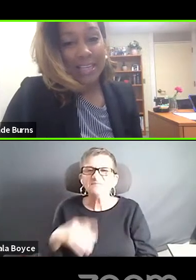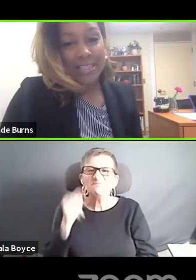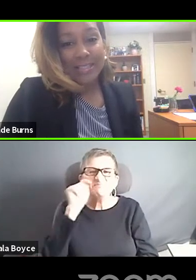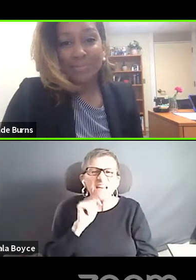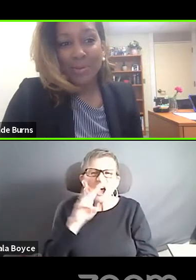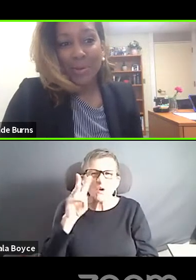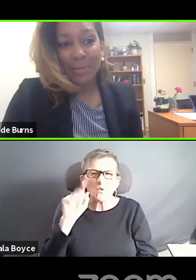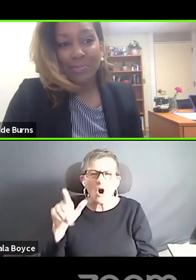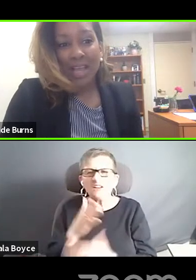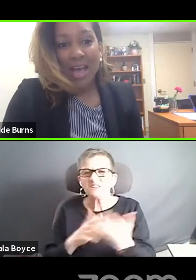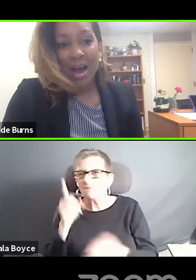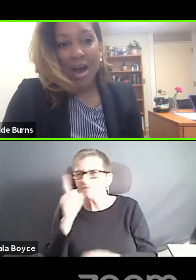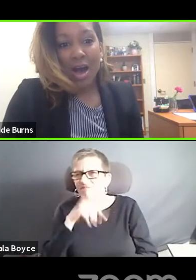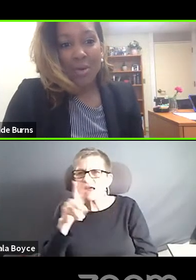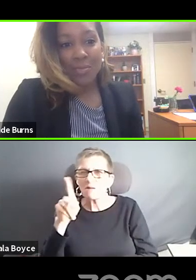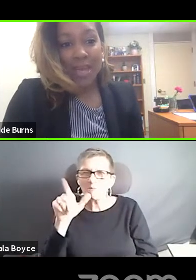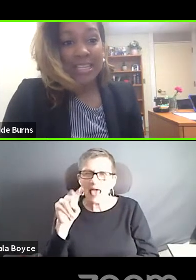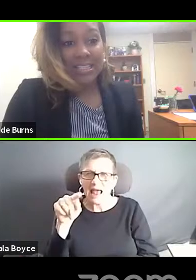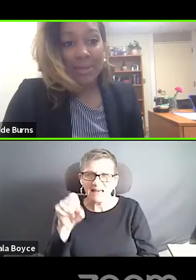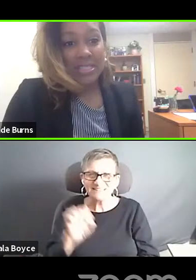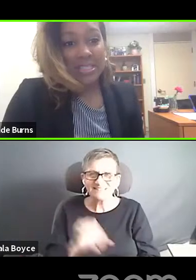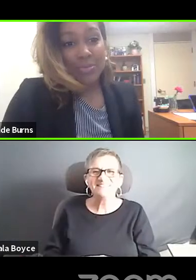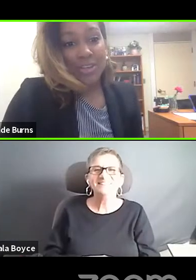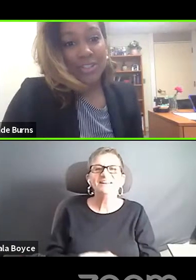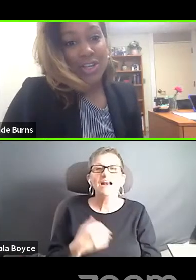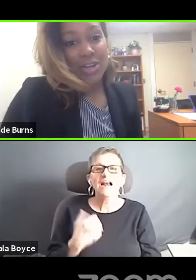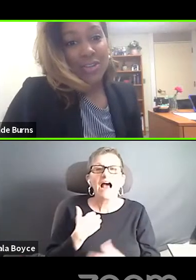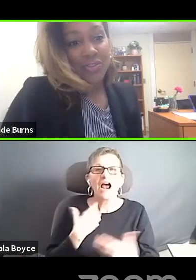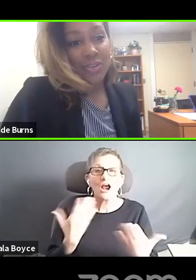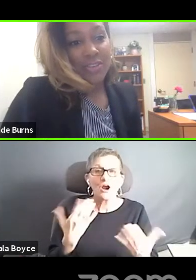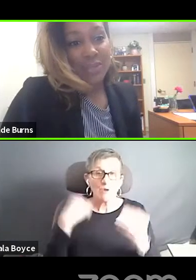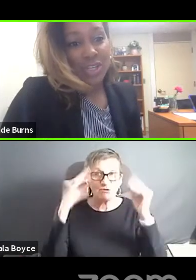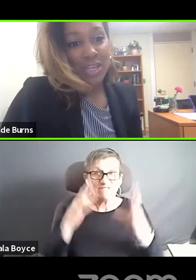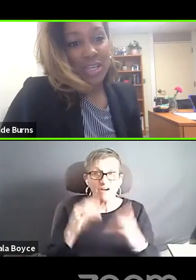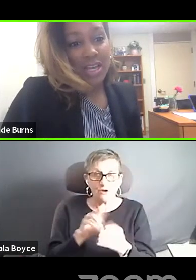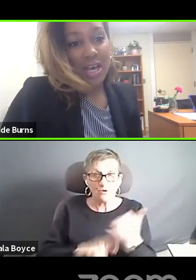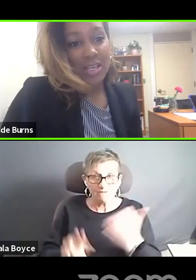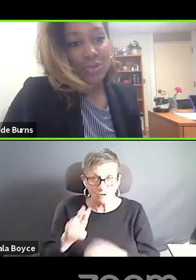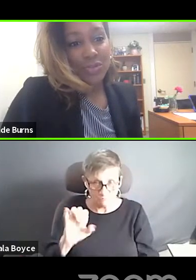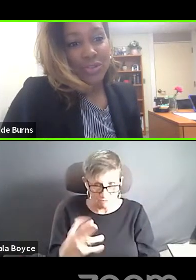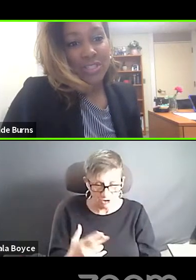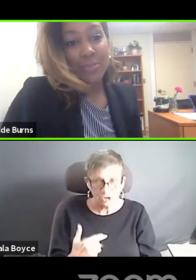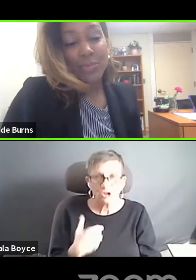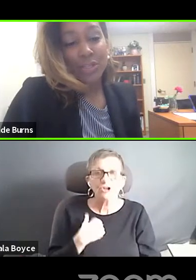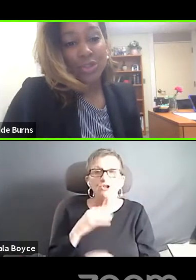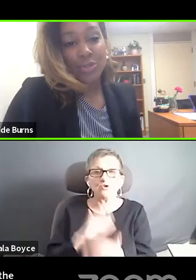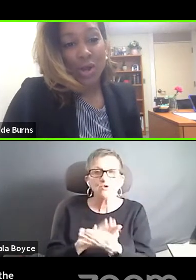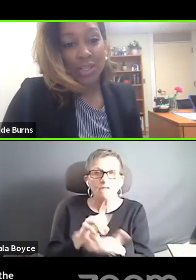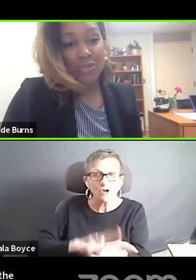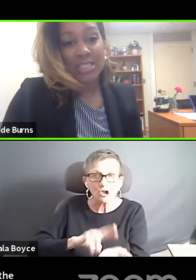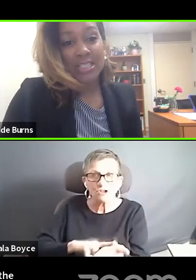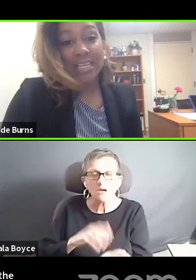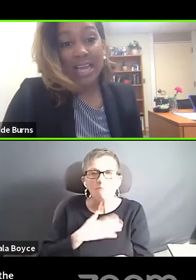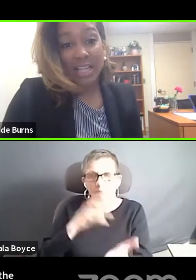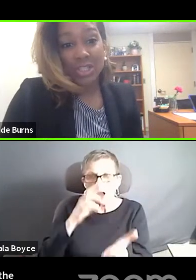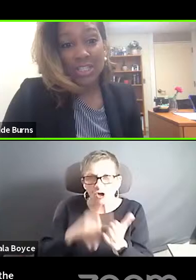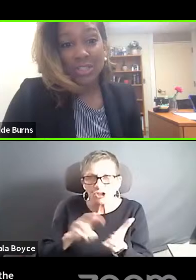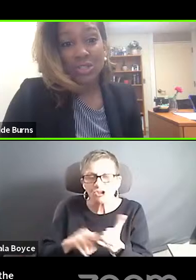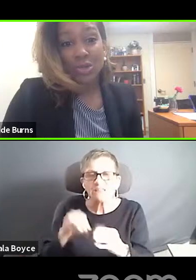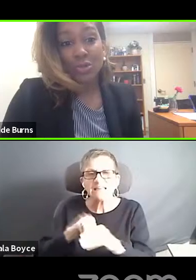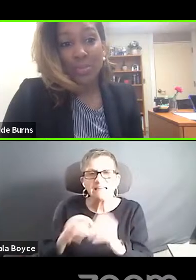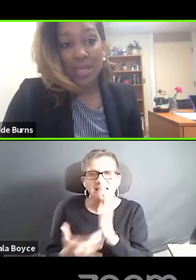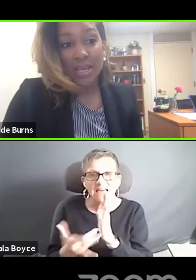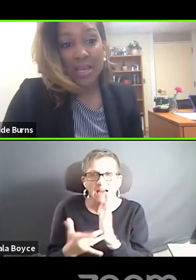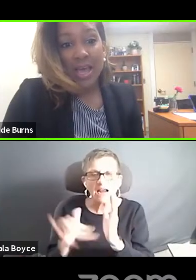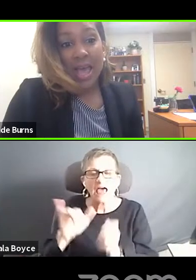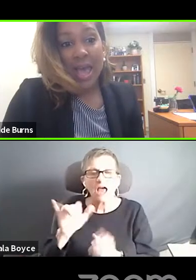fake plants. Okay. As I said, I'm an assistant professor here at the University of Michigan School of Nursing. My research broadly uses technology such